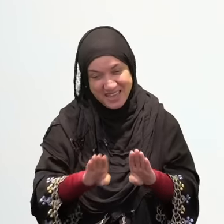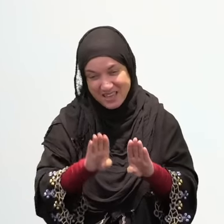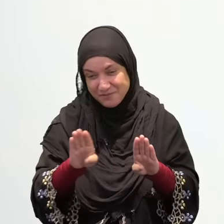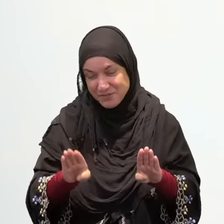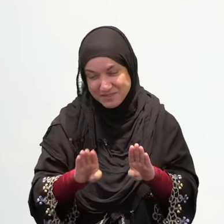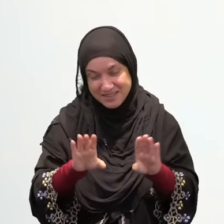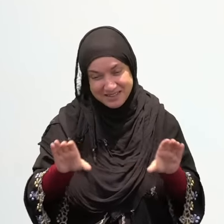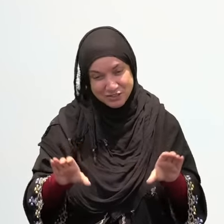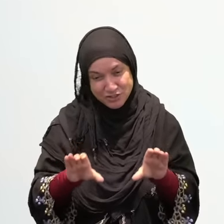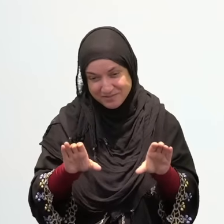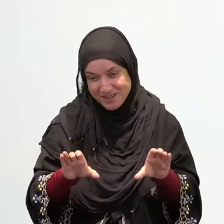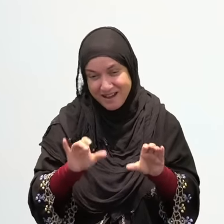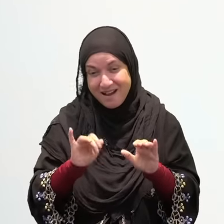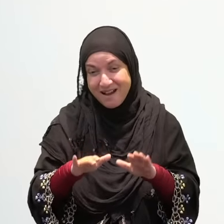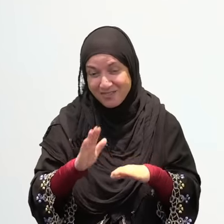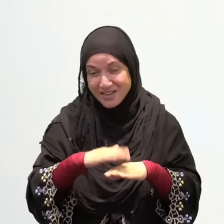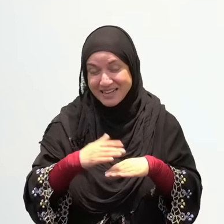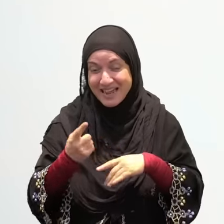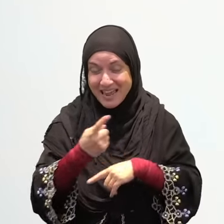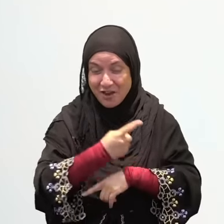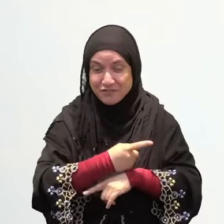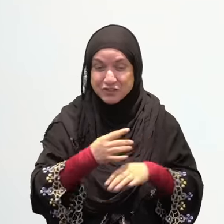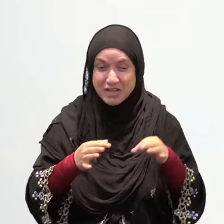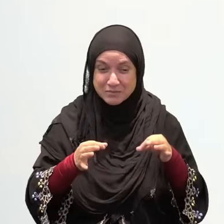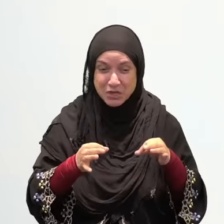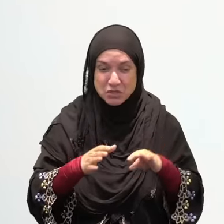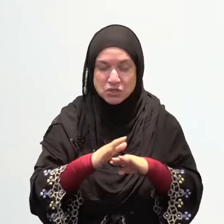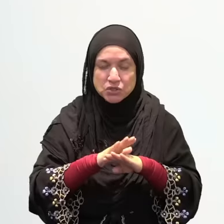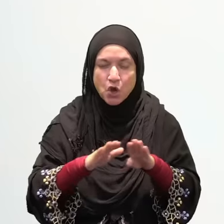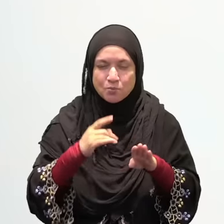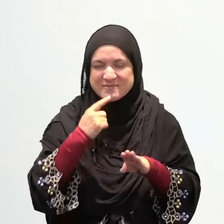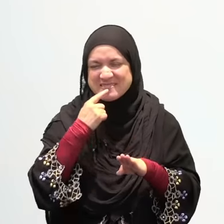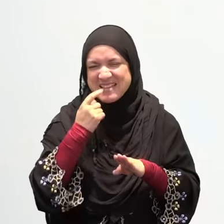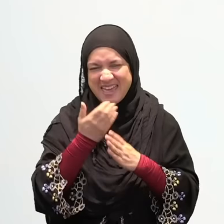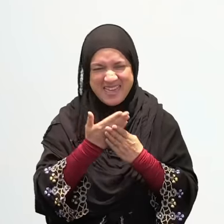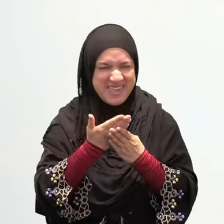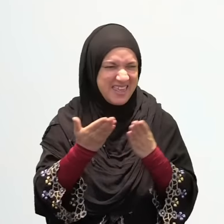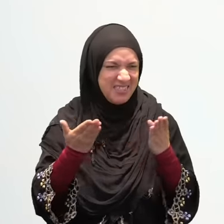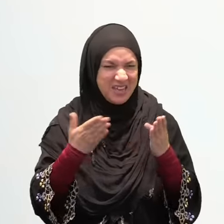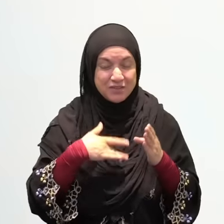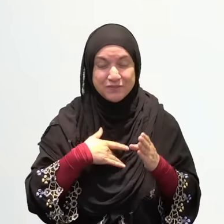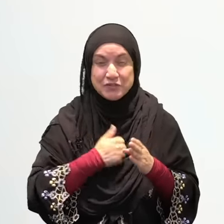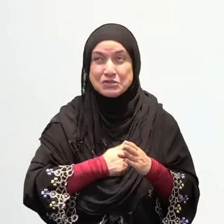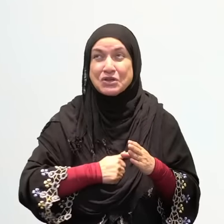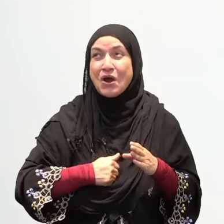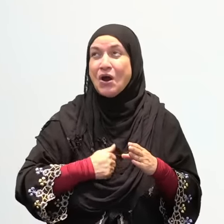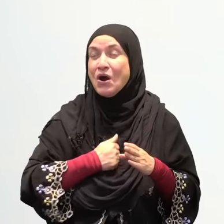Day of Judgment. The regret you have when you realized, I really, really got this